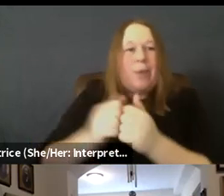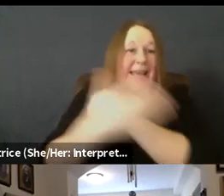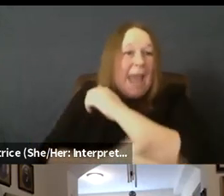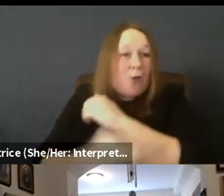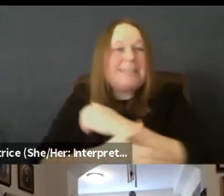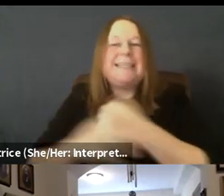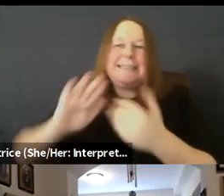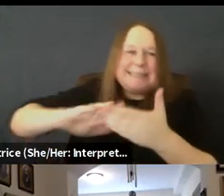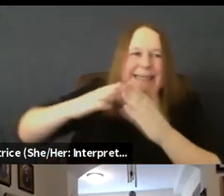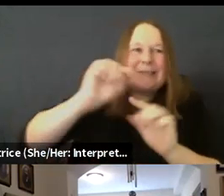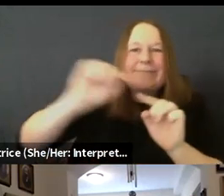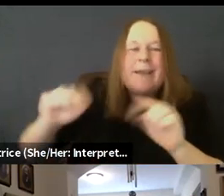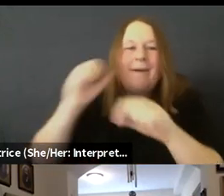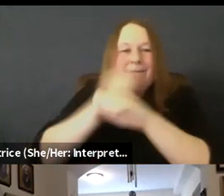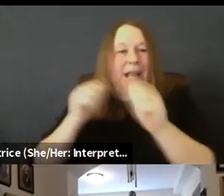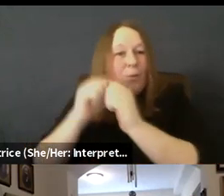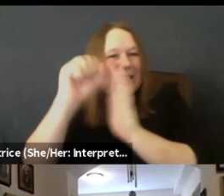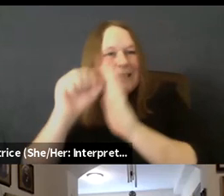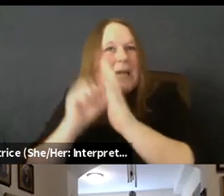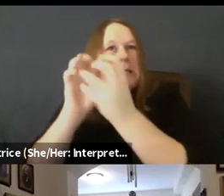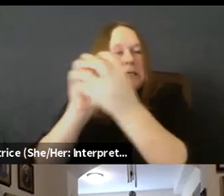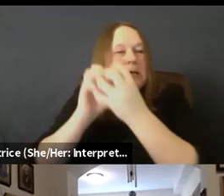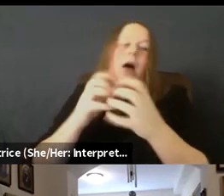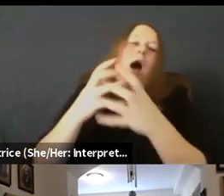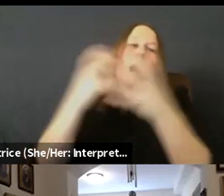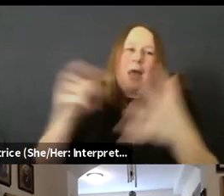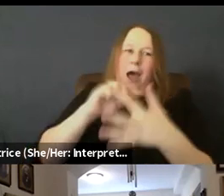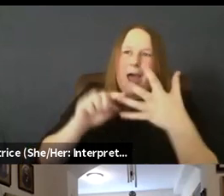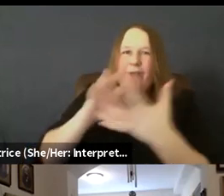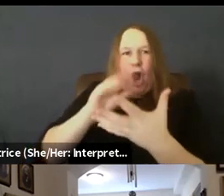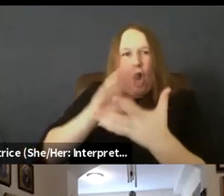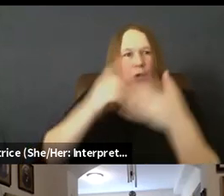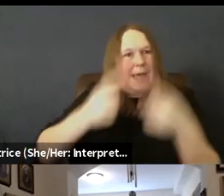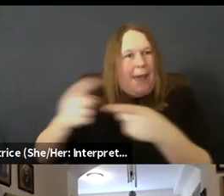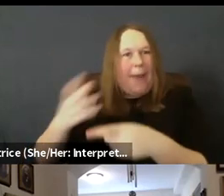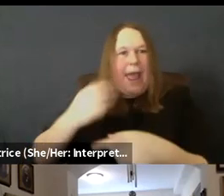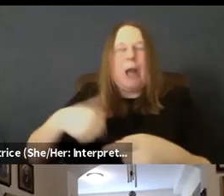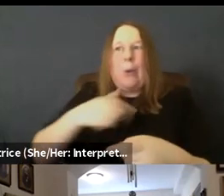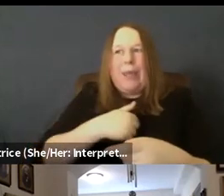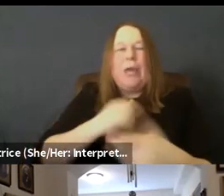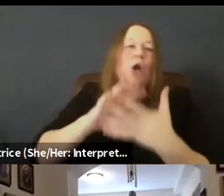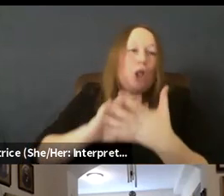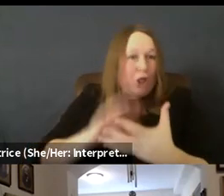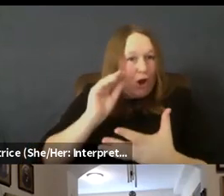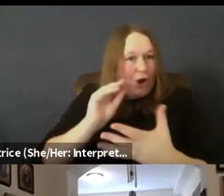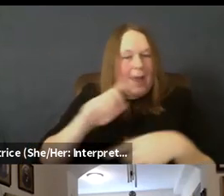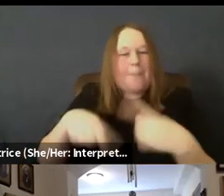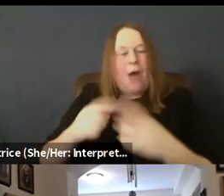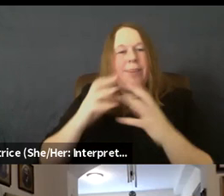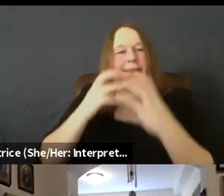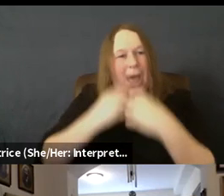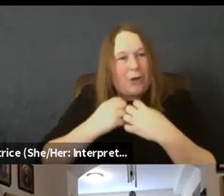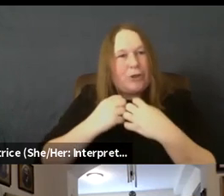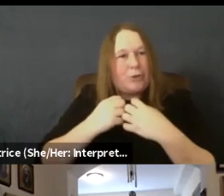with the cities, fighting with the state. So a lot of this learning was going on, and we were learning about the value